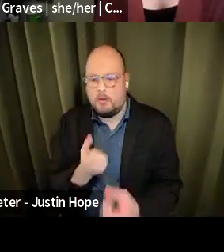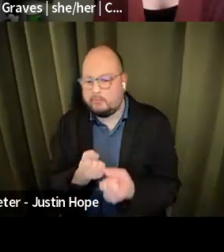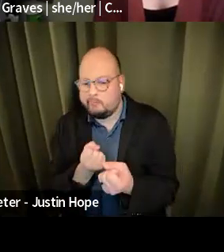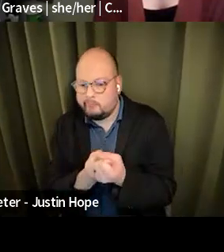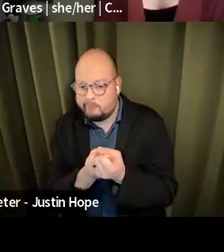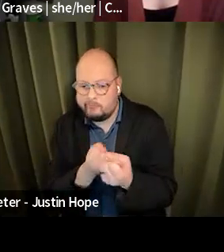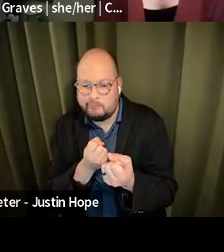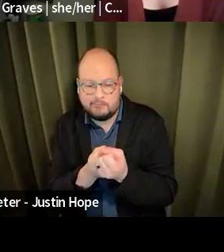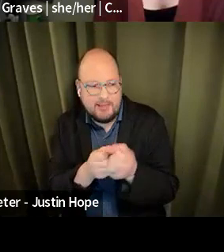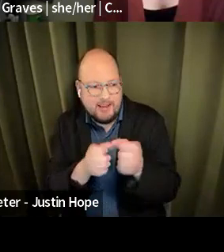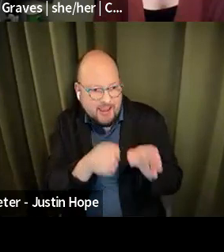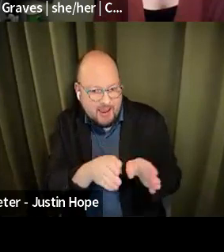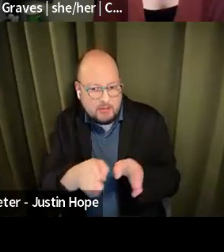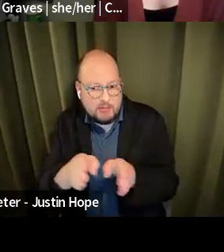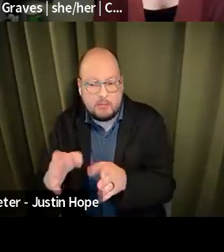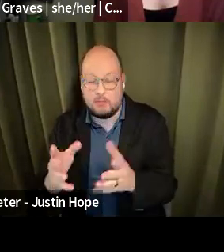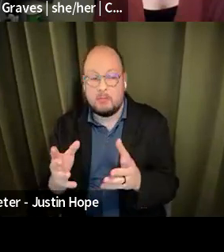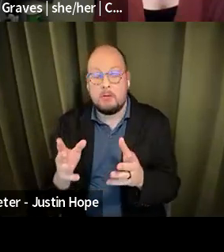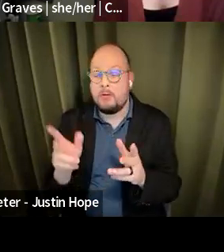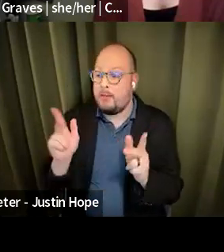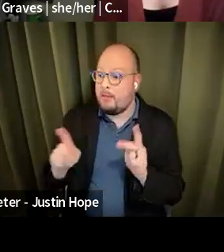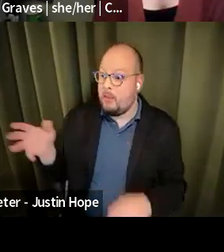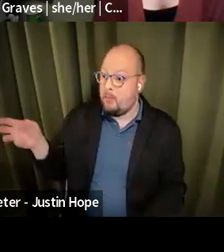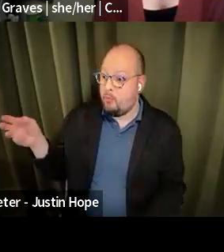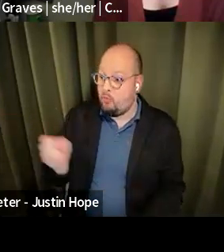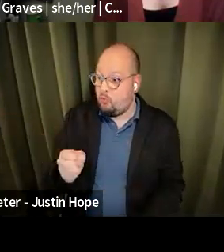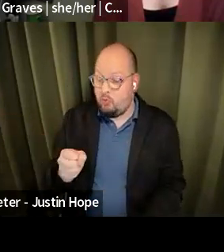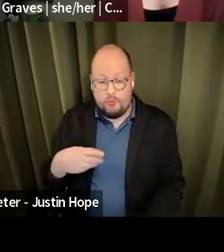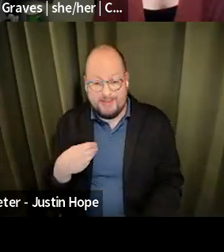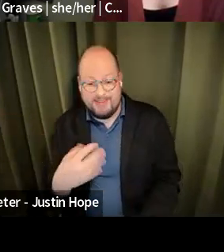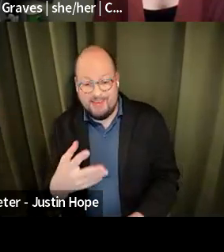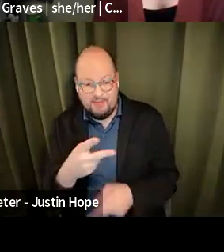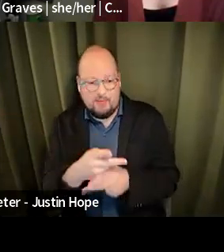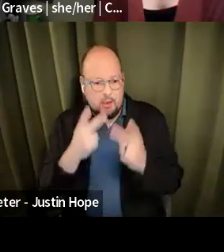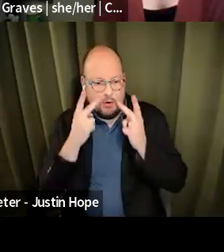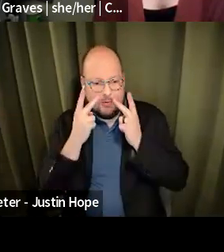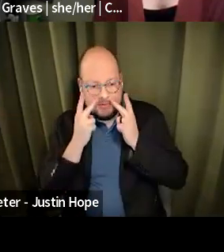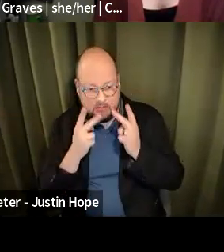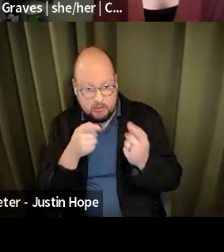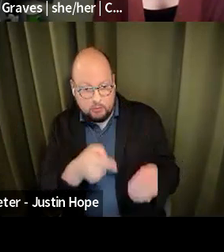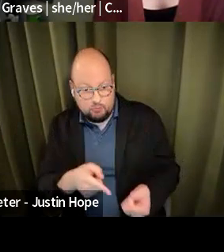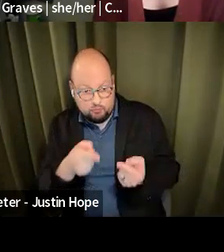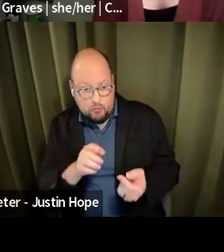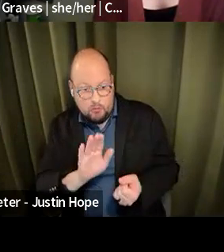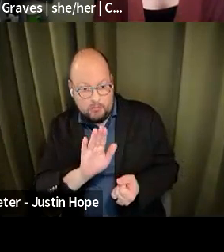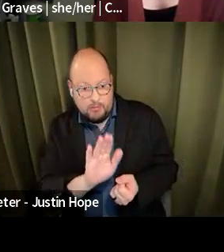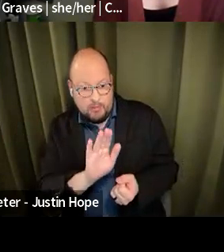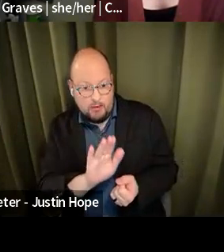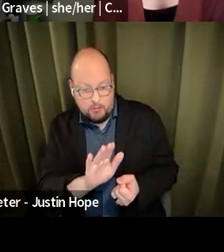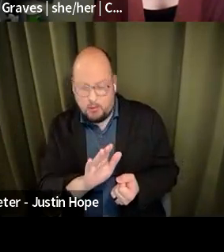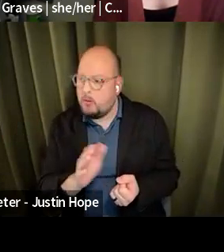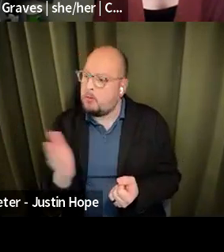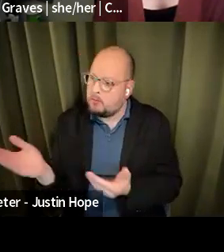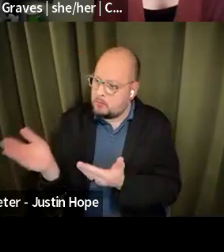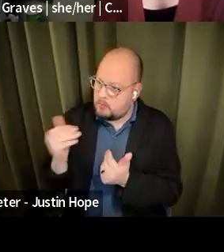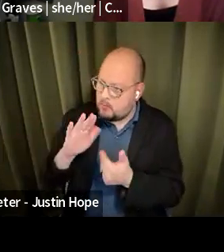those people who are providing care and seeing the struggles that patients may be having, that they will give me that information,